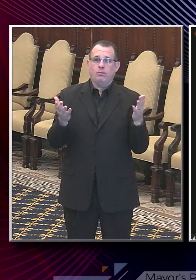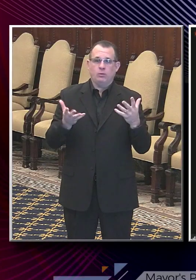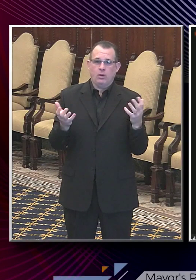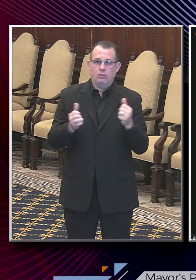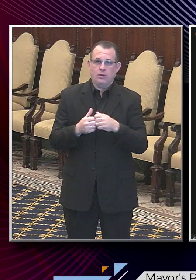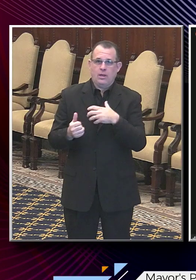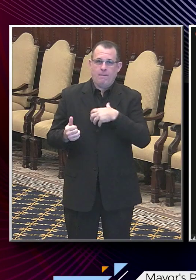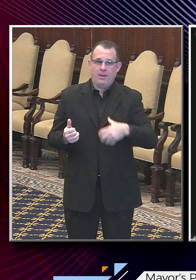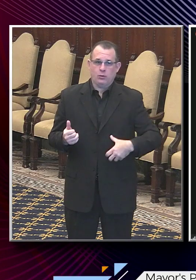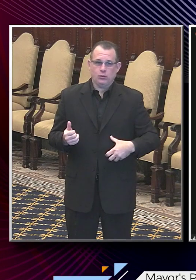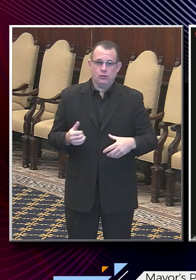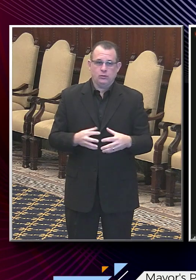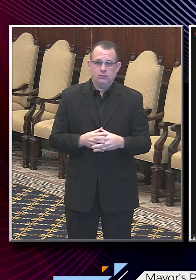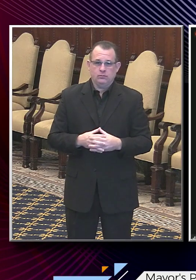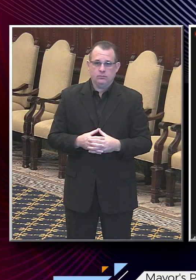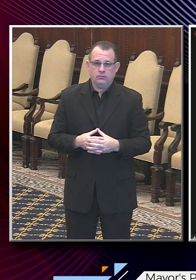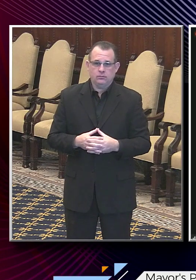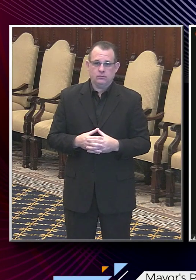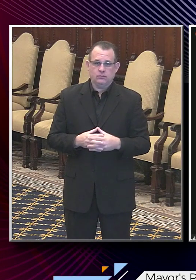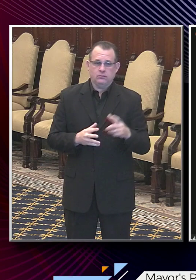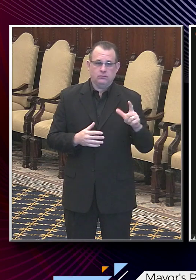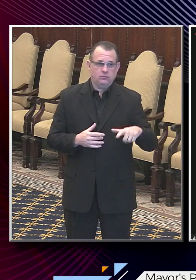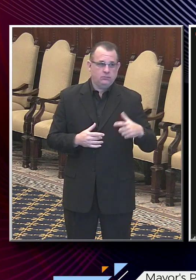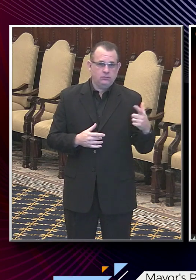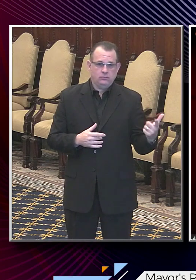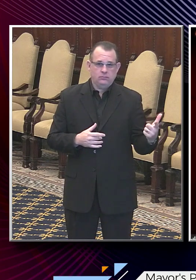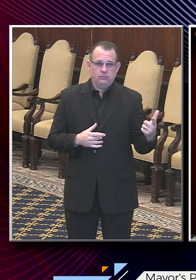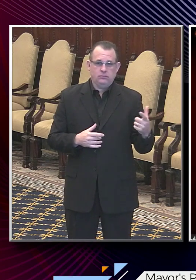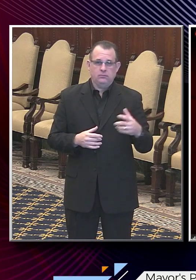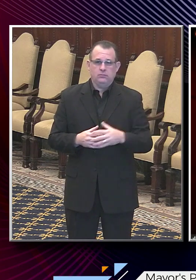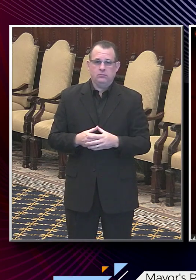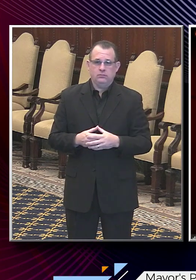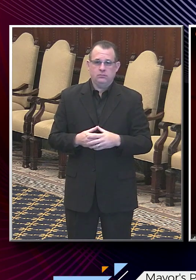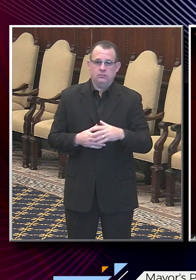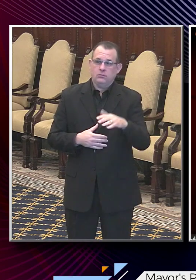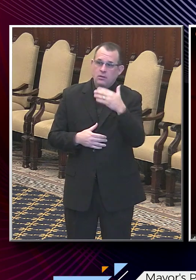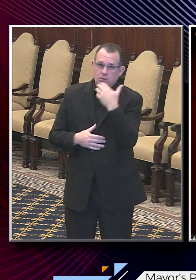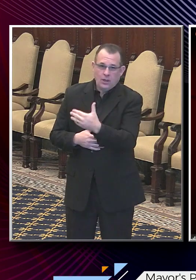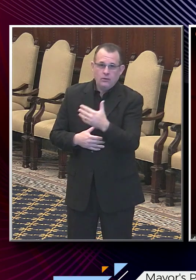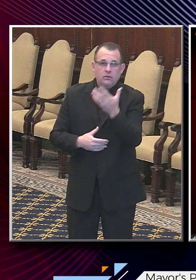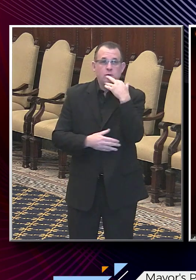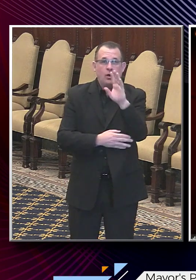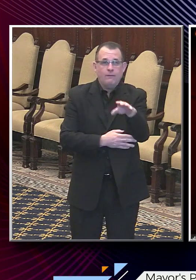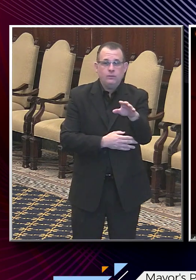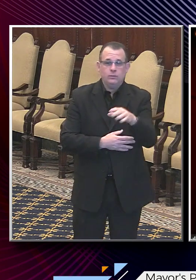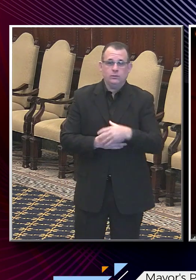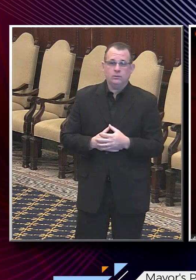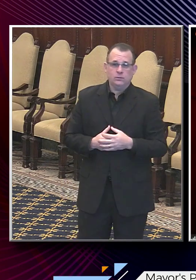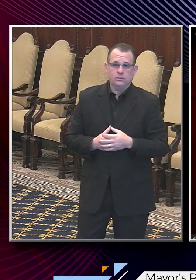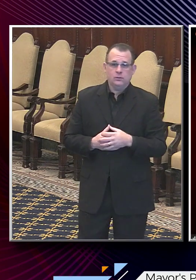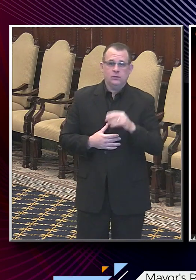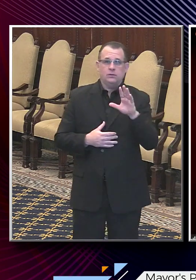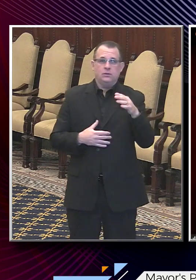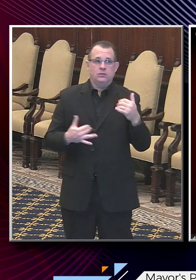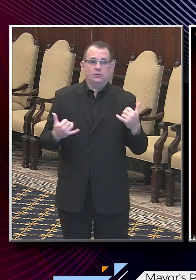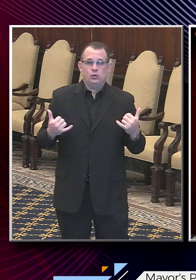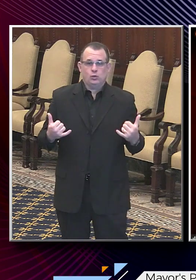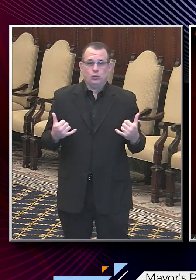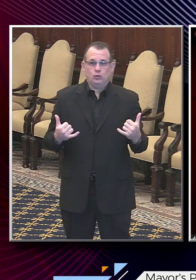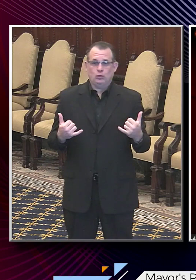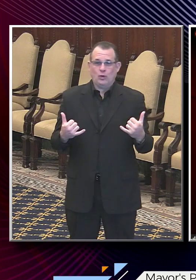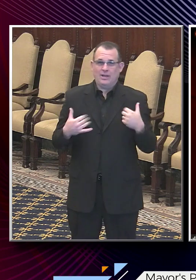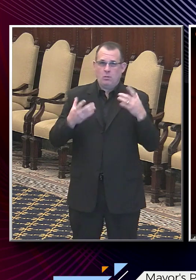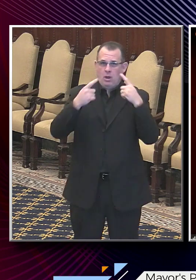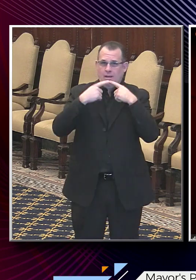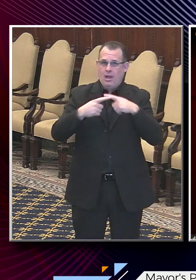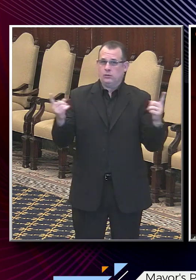from Mayor Jim Kenney. Mayor, you now have the floor. Thank you very much, and good afternoon to everyone. Today, I am publicly announcing that our